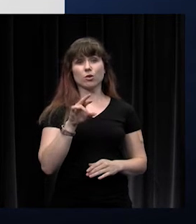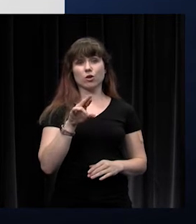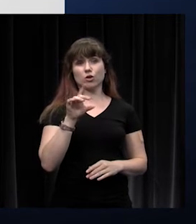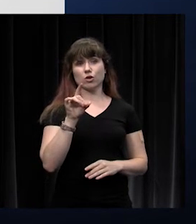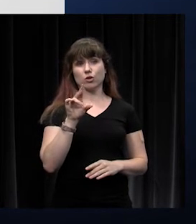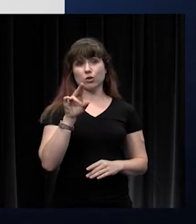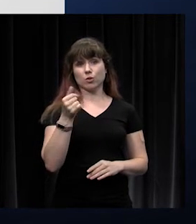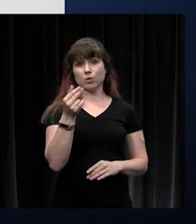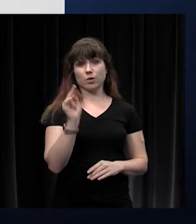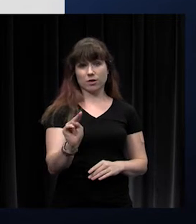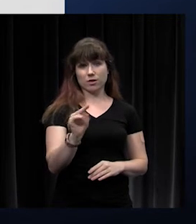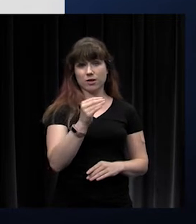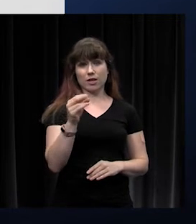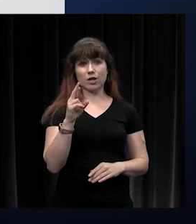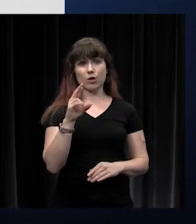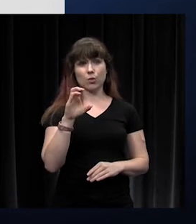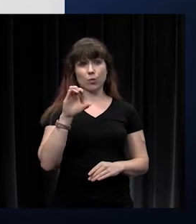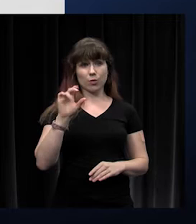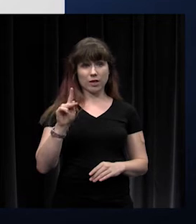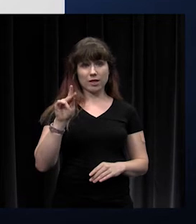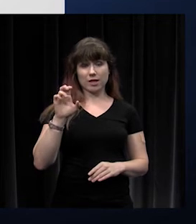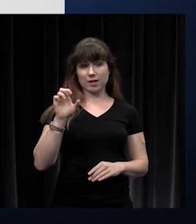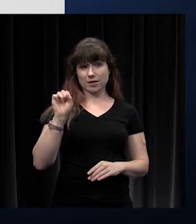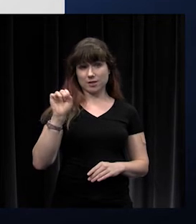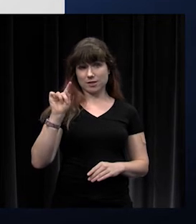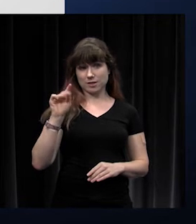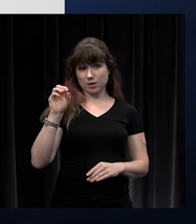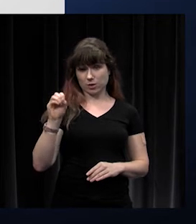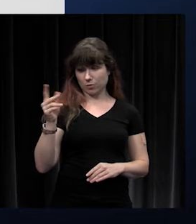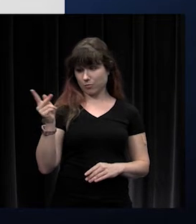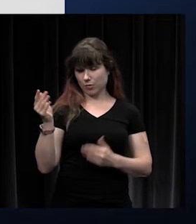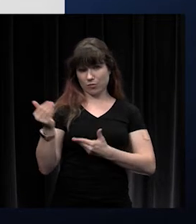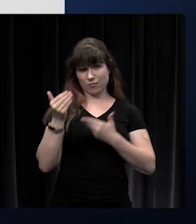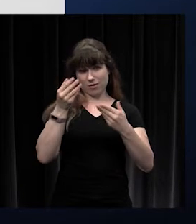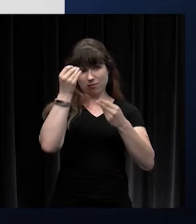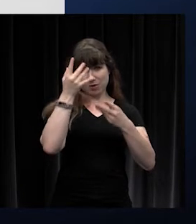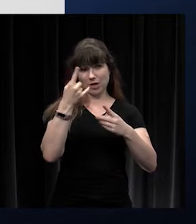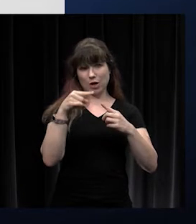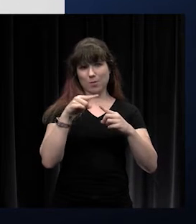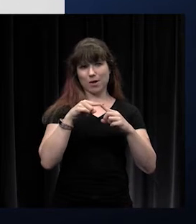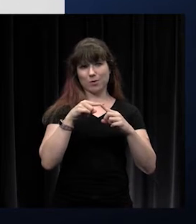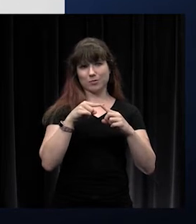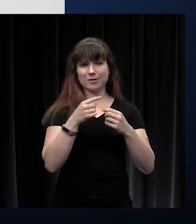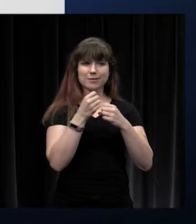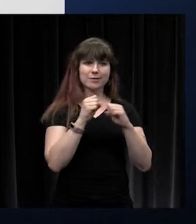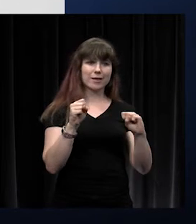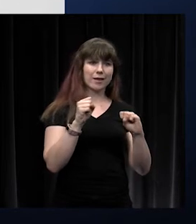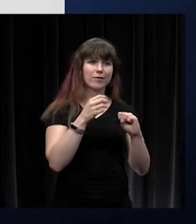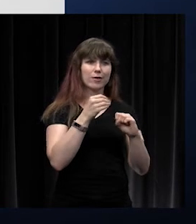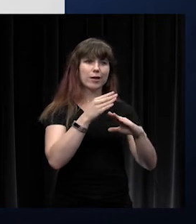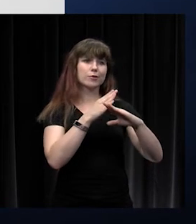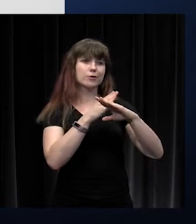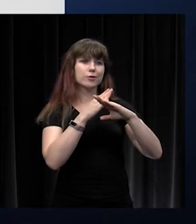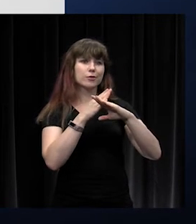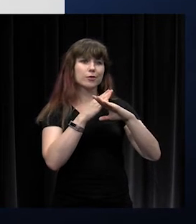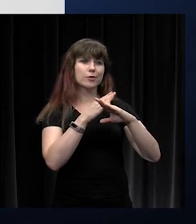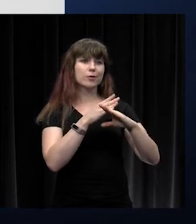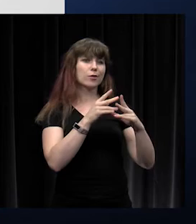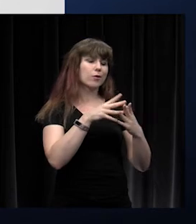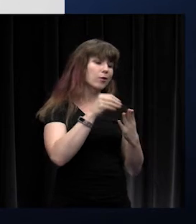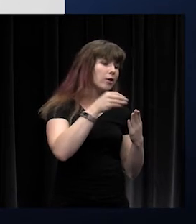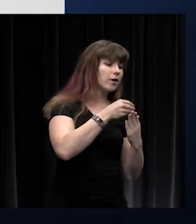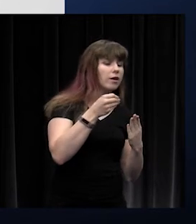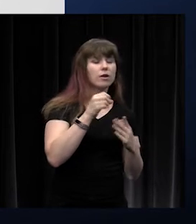Rick Castillo and our staff in this area have provided information on safe and secure learning and work environments. And very,